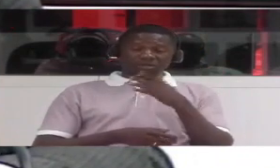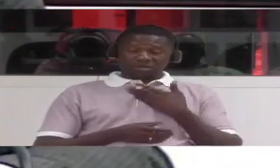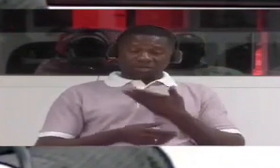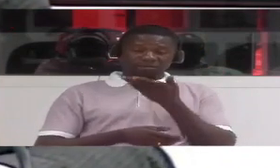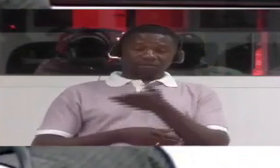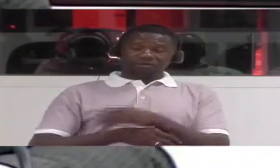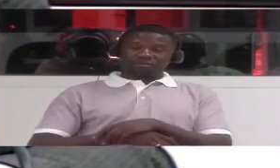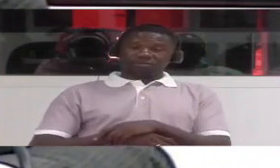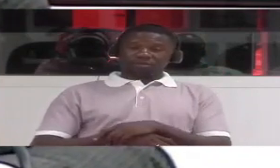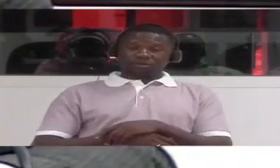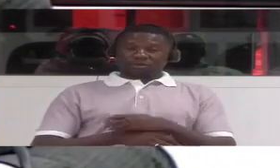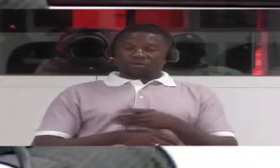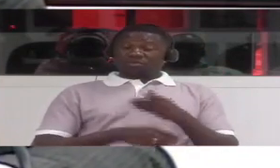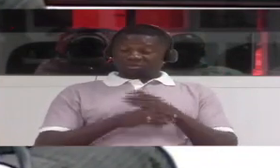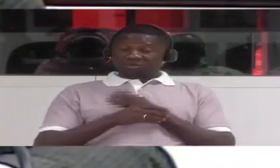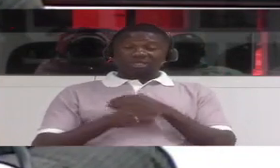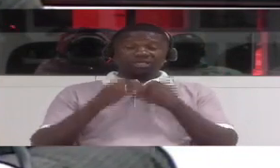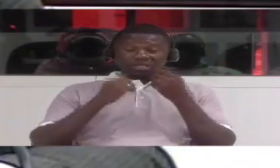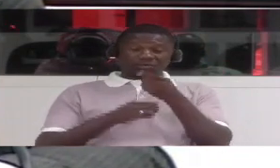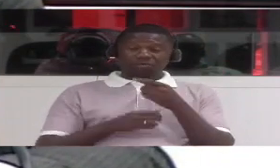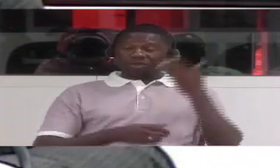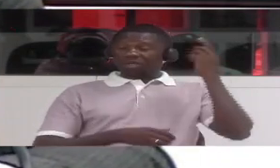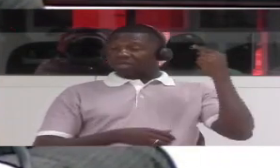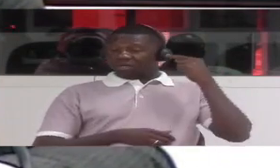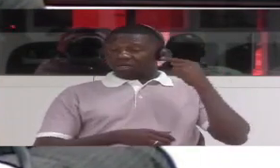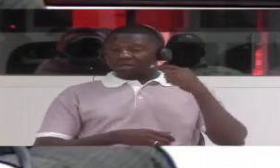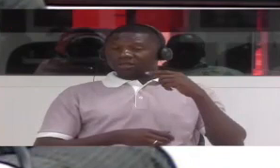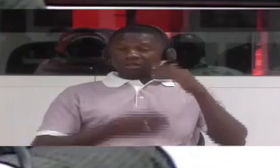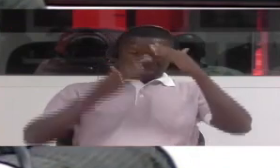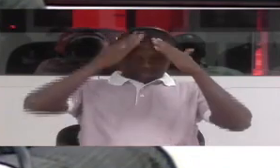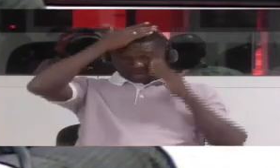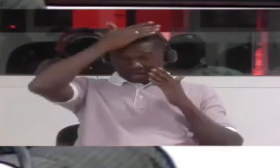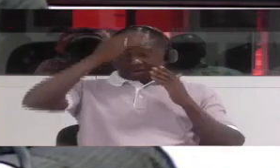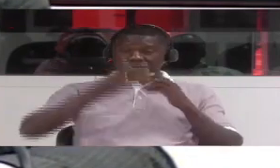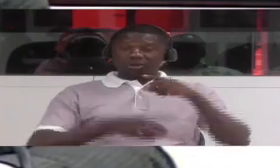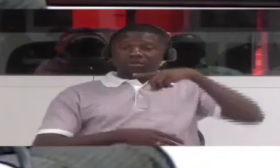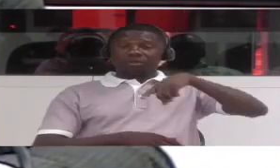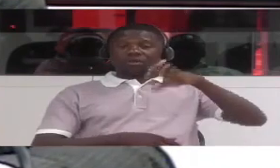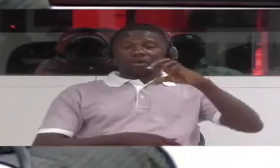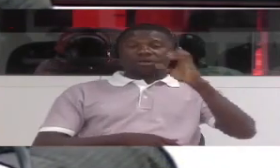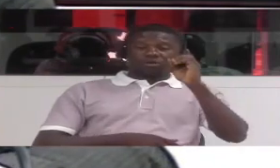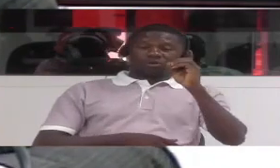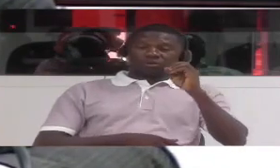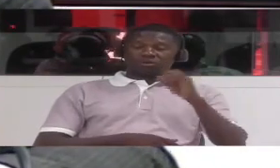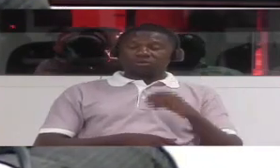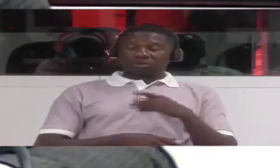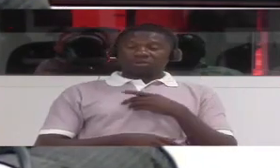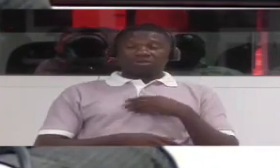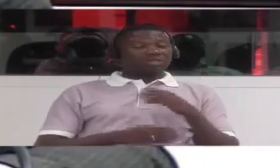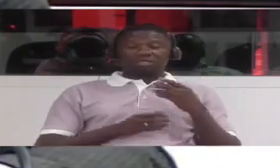PRO, complaining about him. They always disagree with his good morning